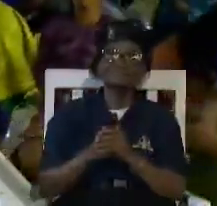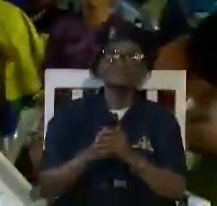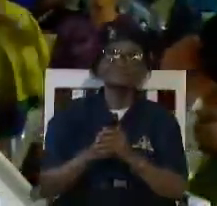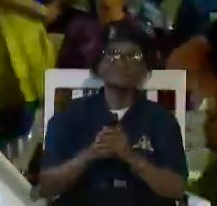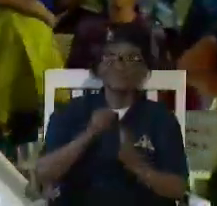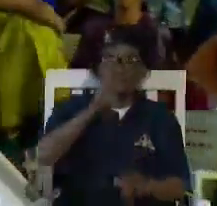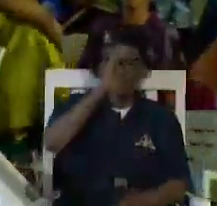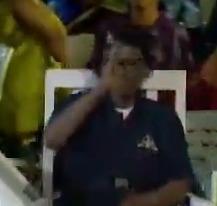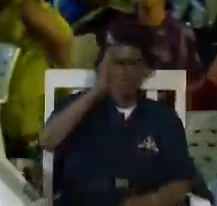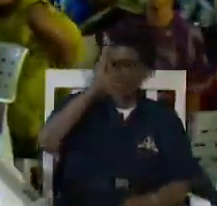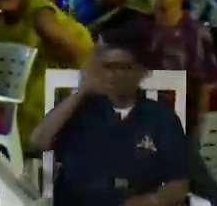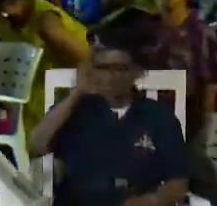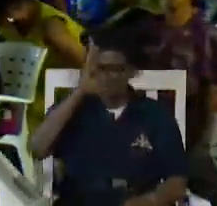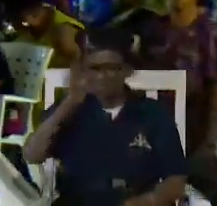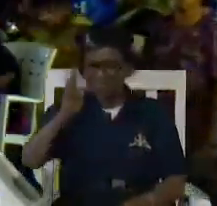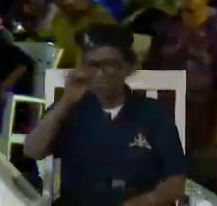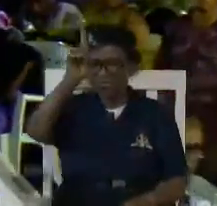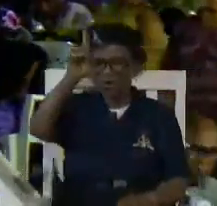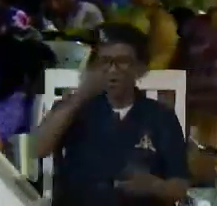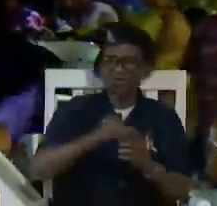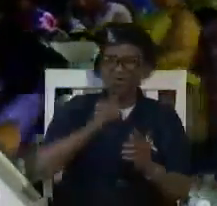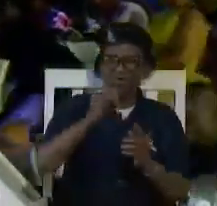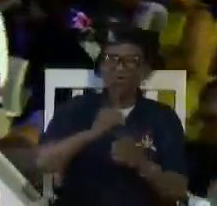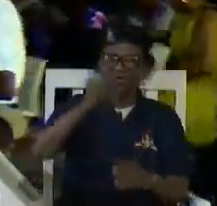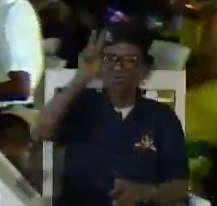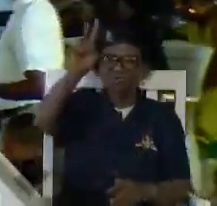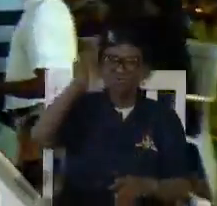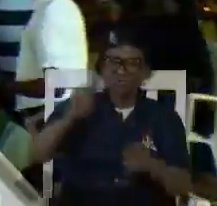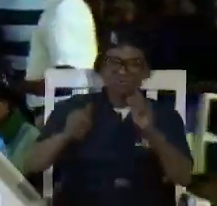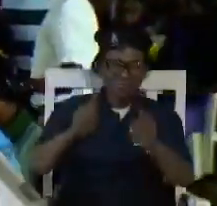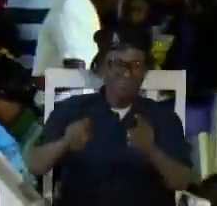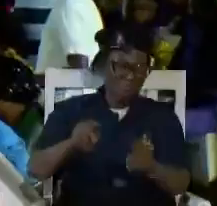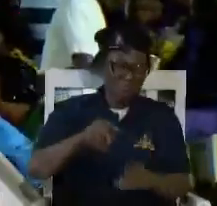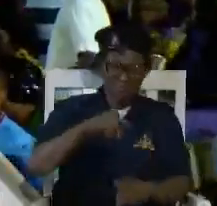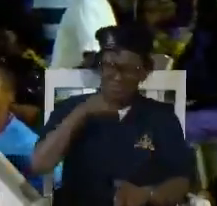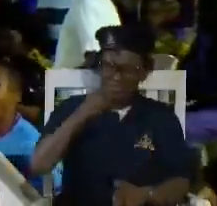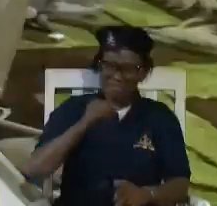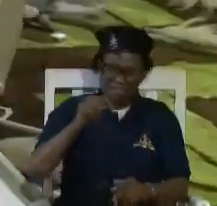Shake hands with one or two people and say, welcome, God bless you.